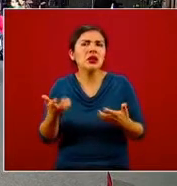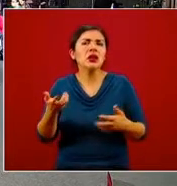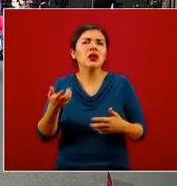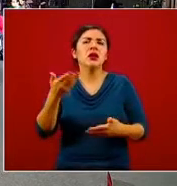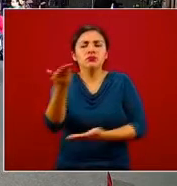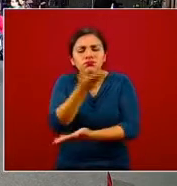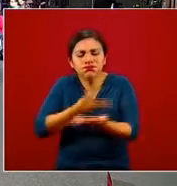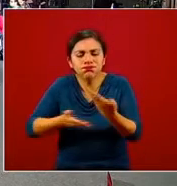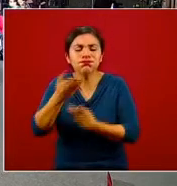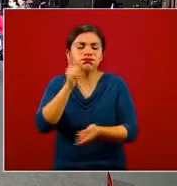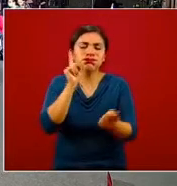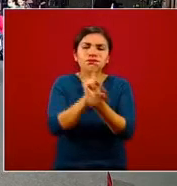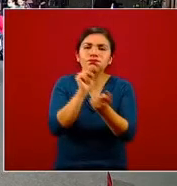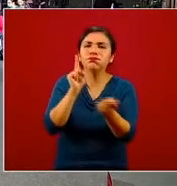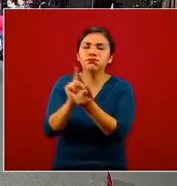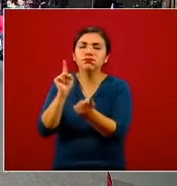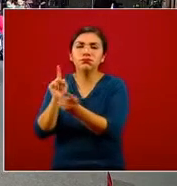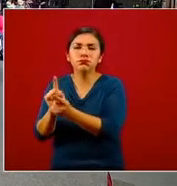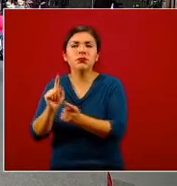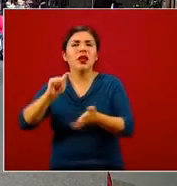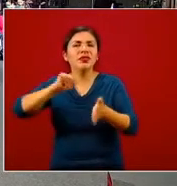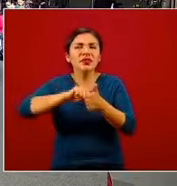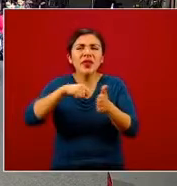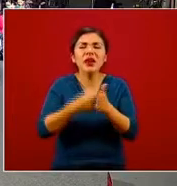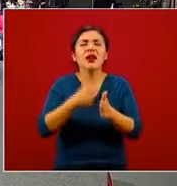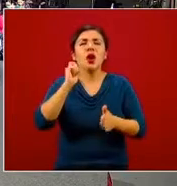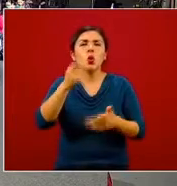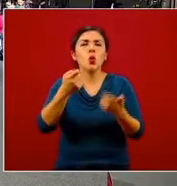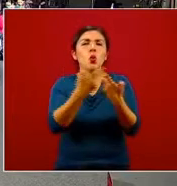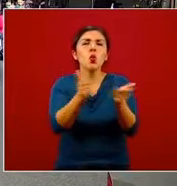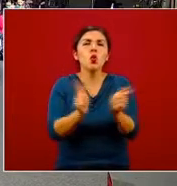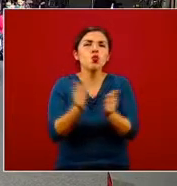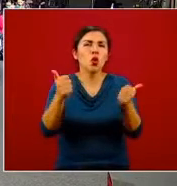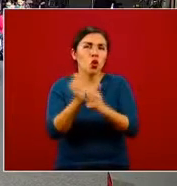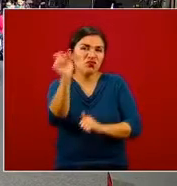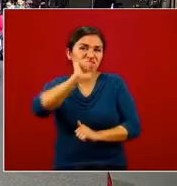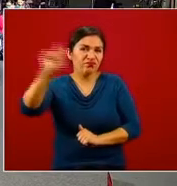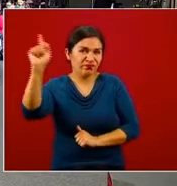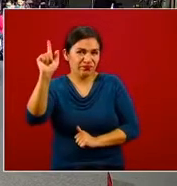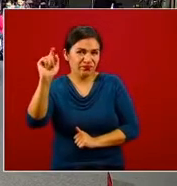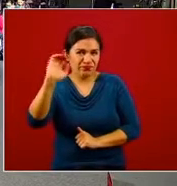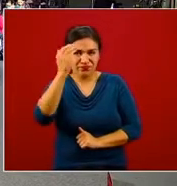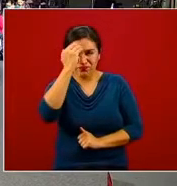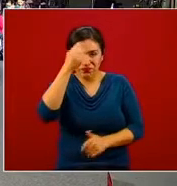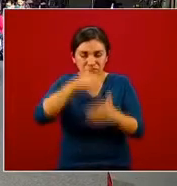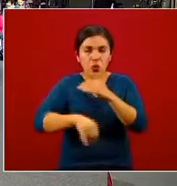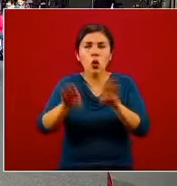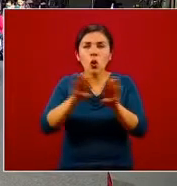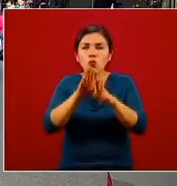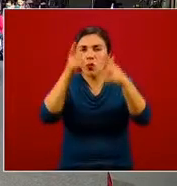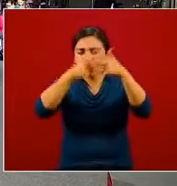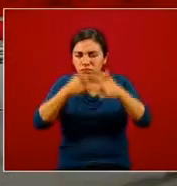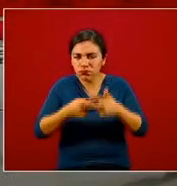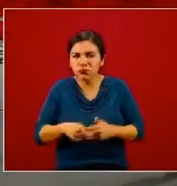mentioning it. It's been a few weeks now that we've been having dialogues